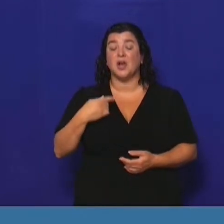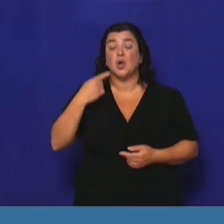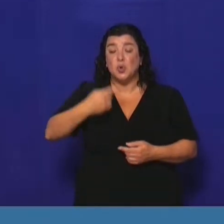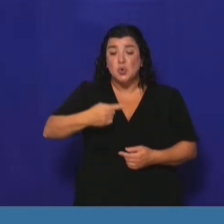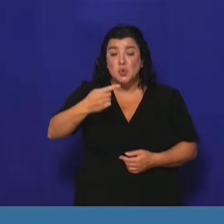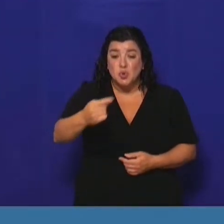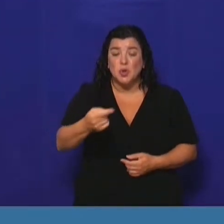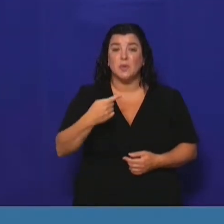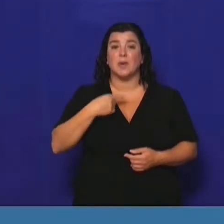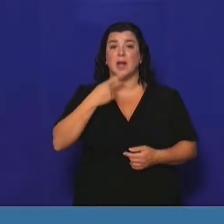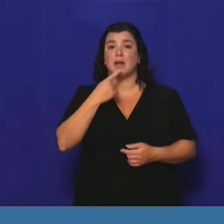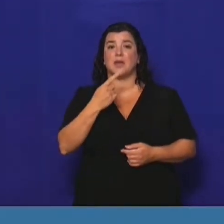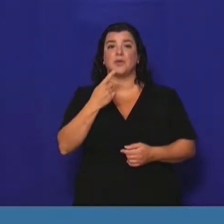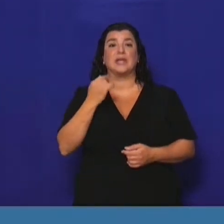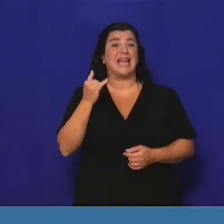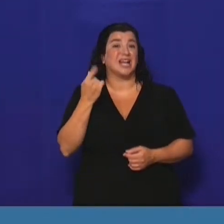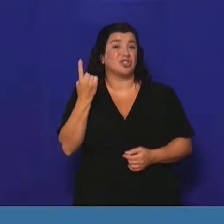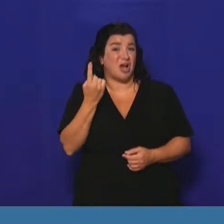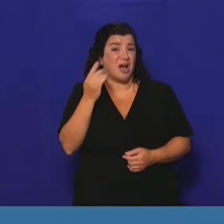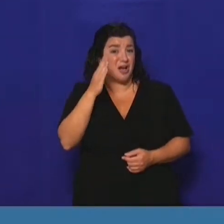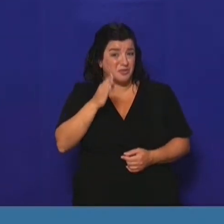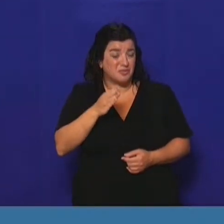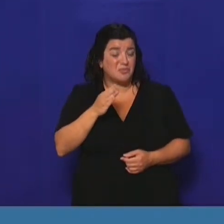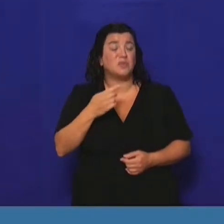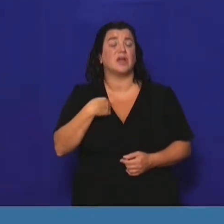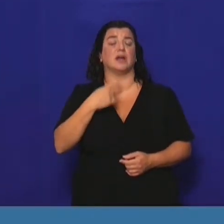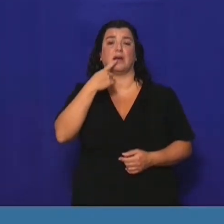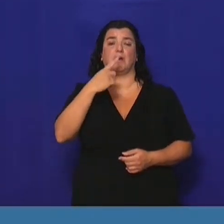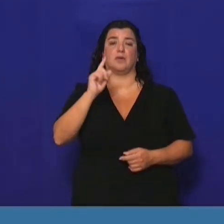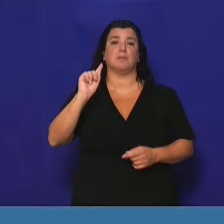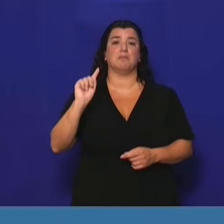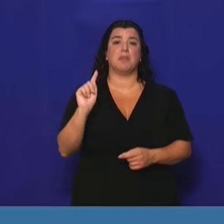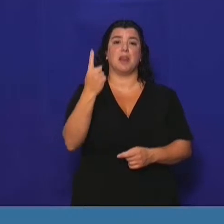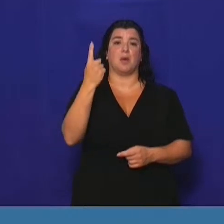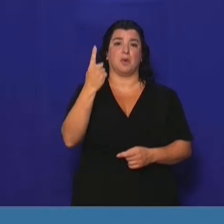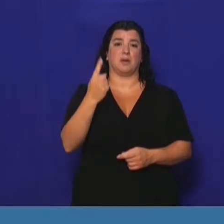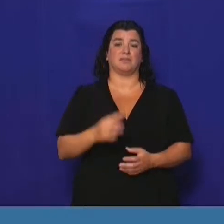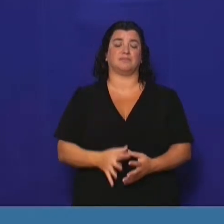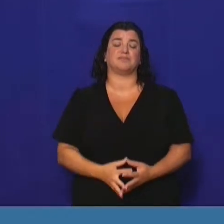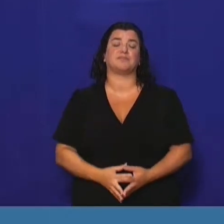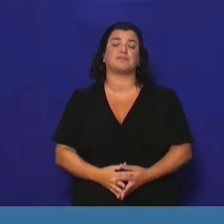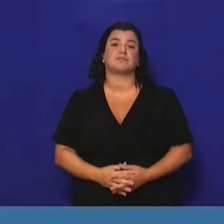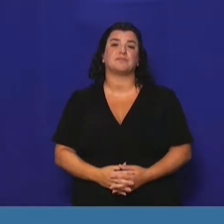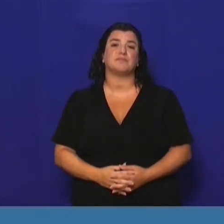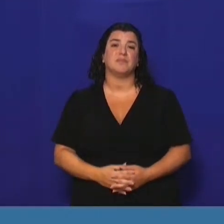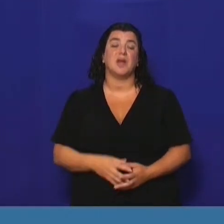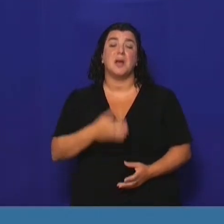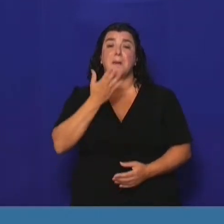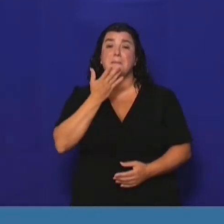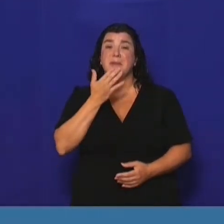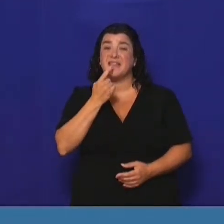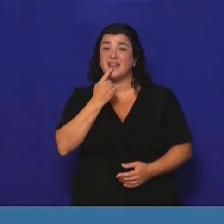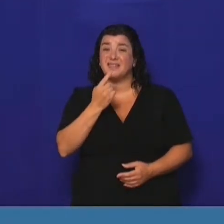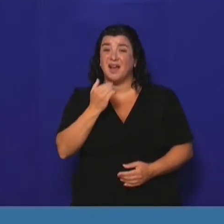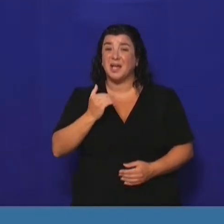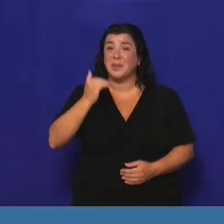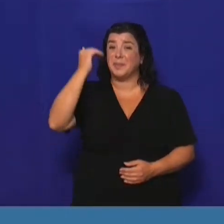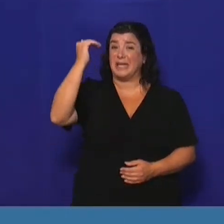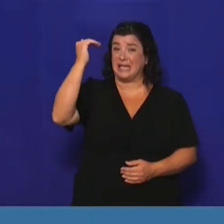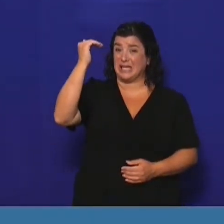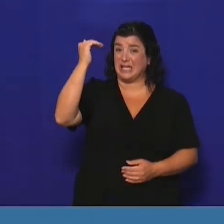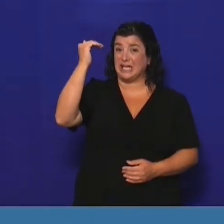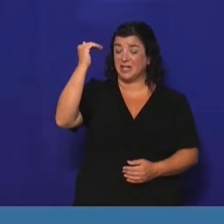l-età li kellu, u hija xi ħaġa li qegħdin naraw fejn inti għandek età li hija avvanzata, nafu li hemm iktar riskju